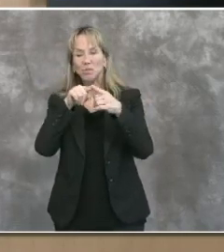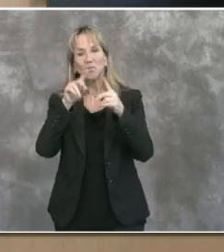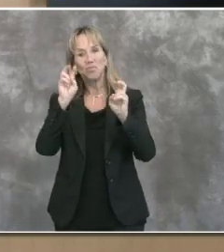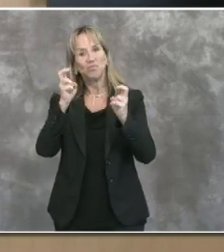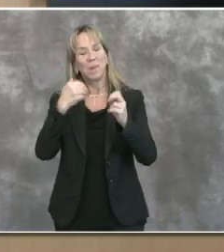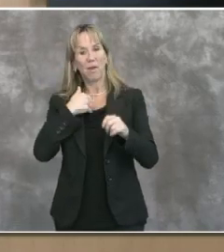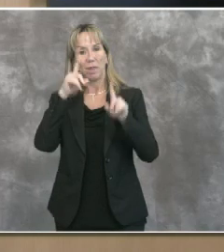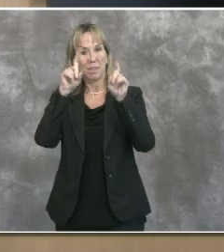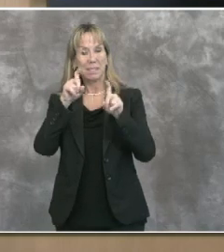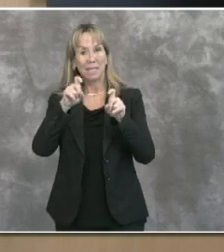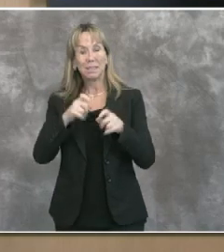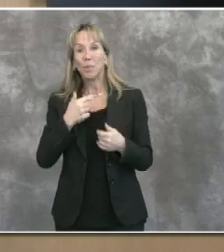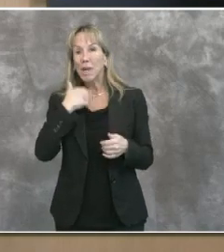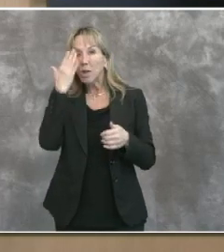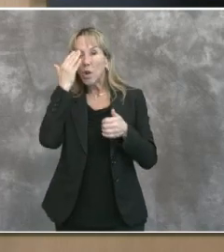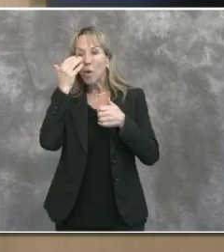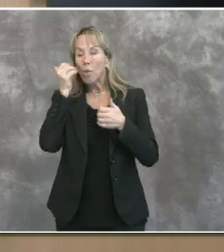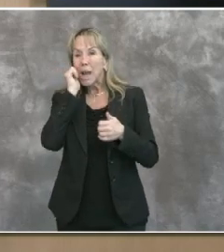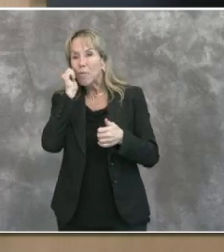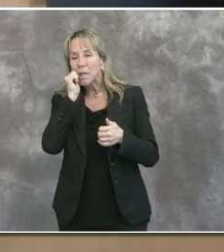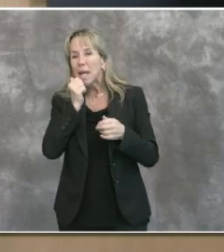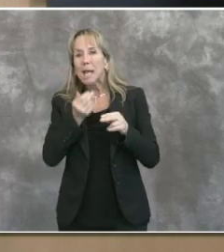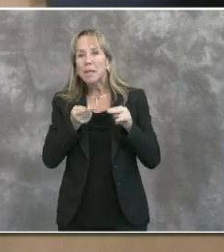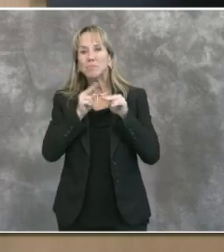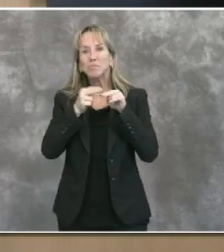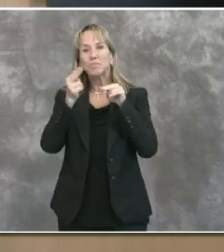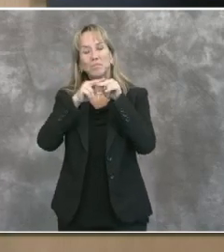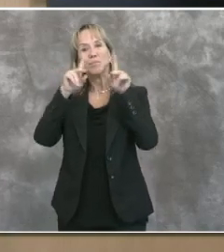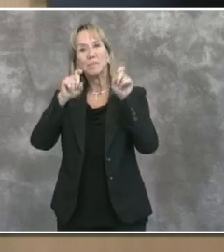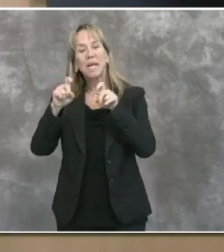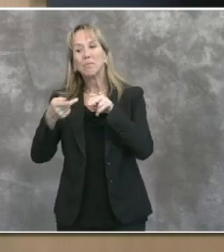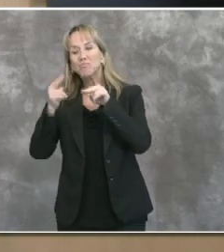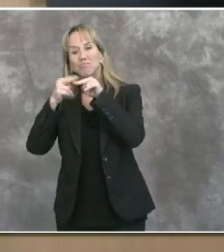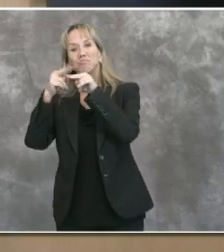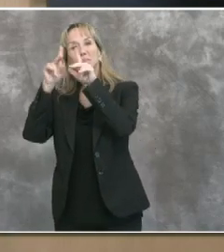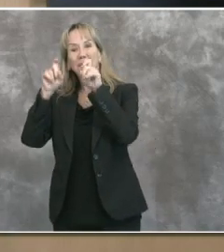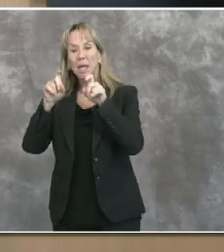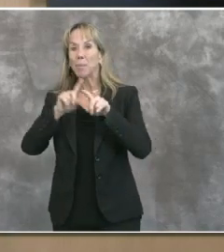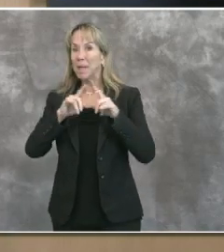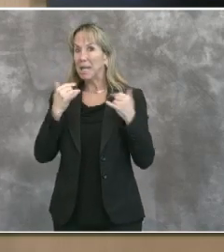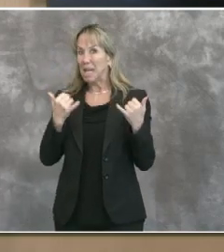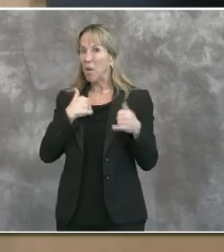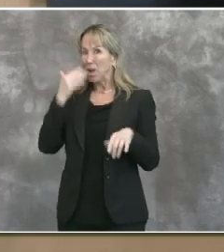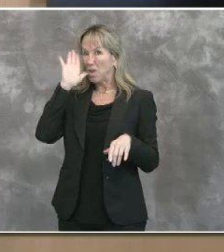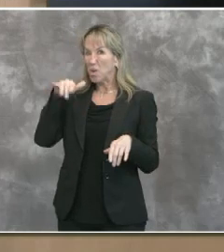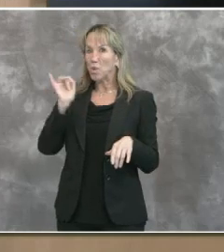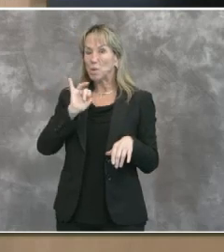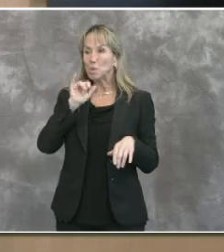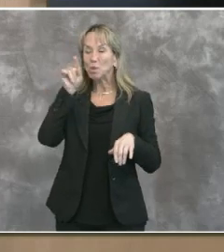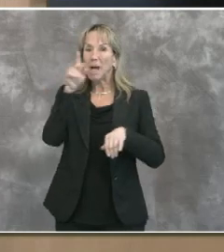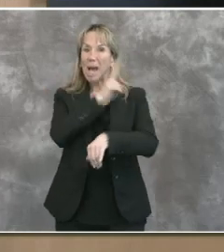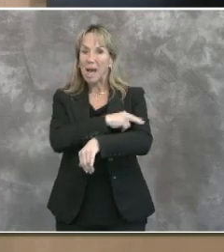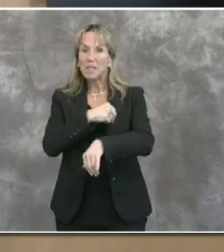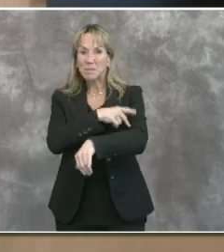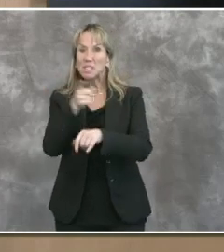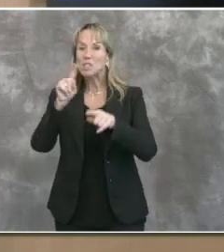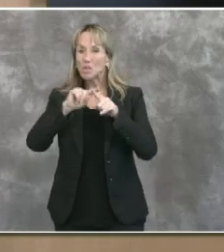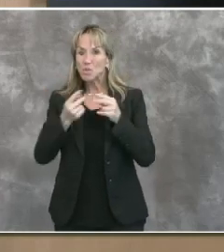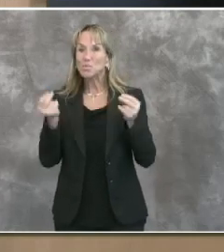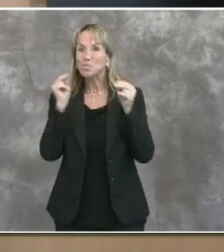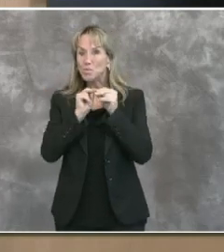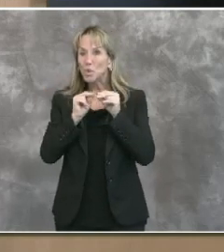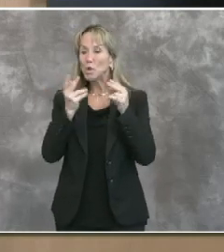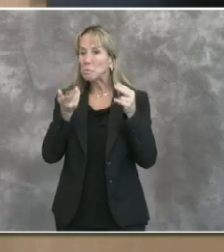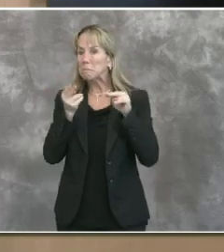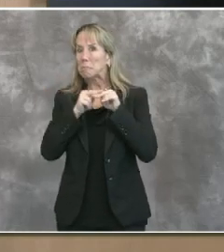better. We do know that with increasing capacity specifically in our hospital systems, they are looking at where within